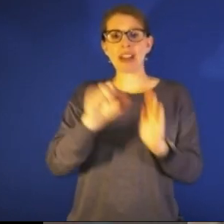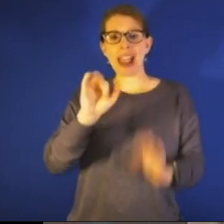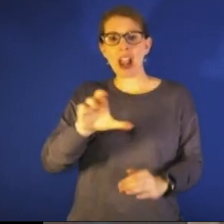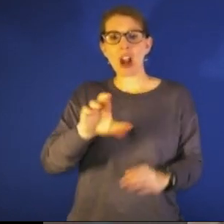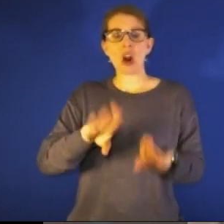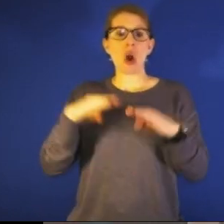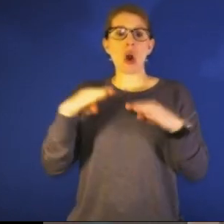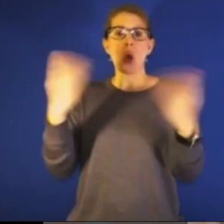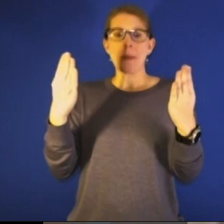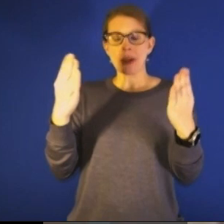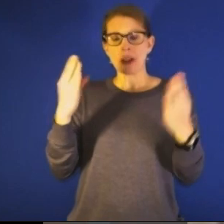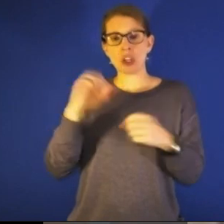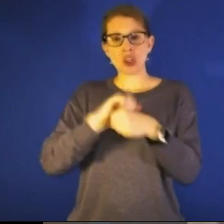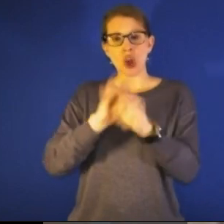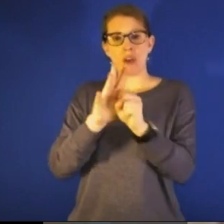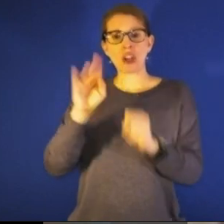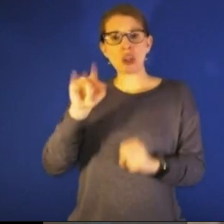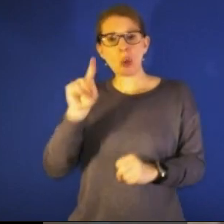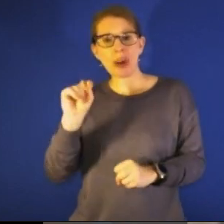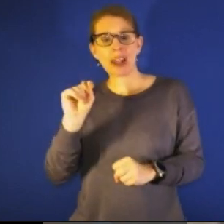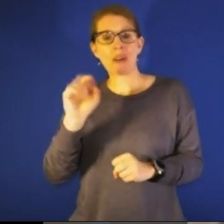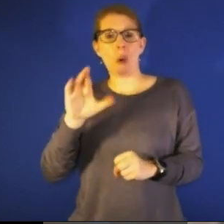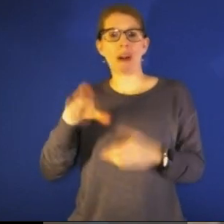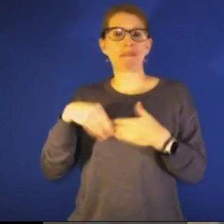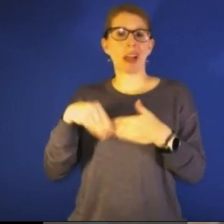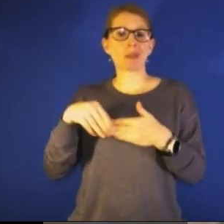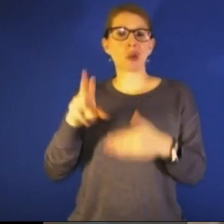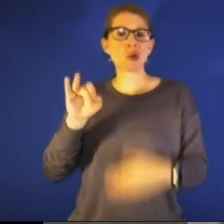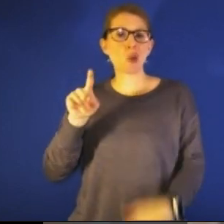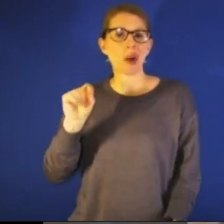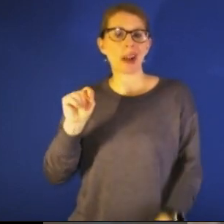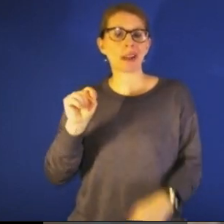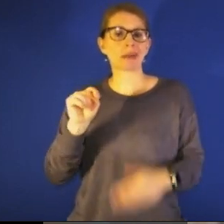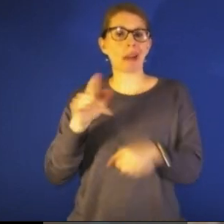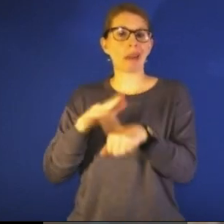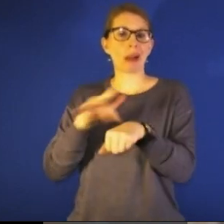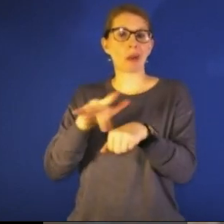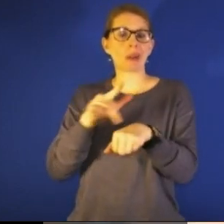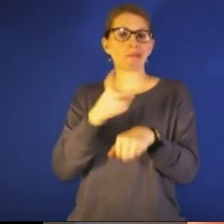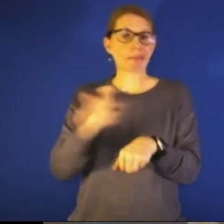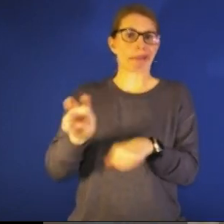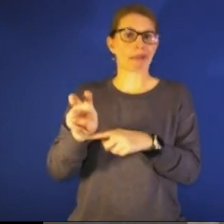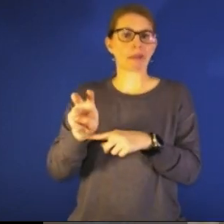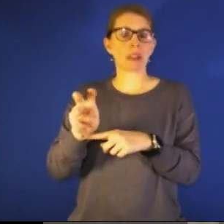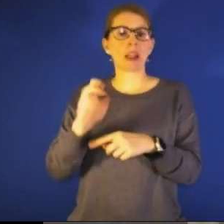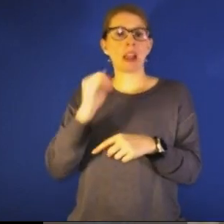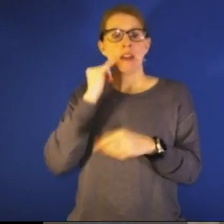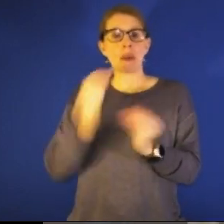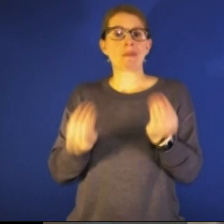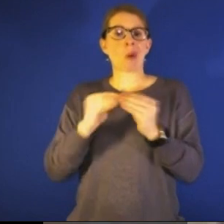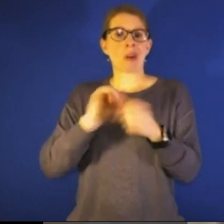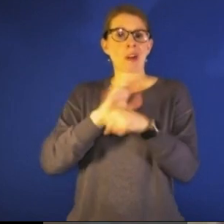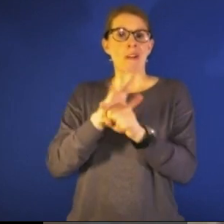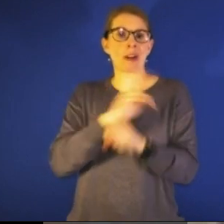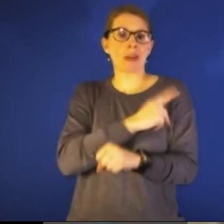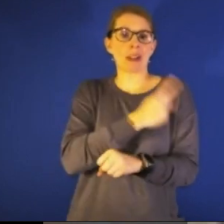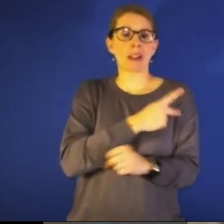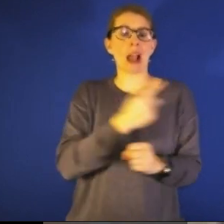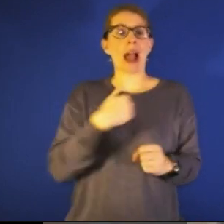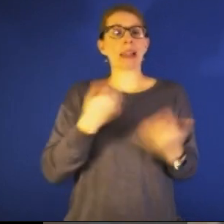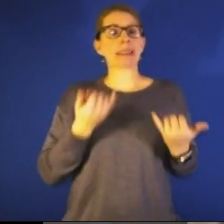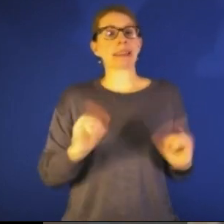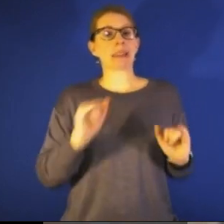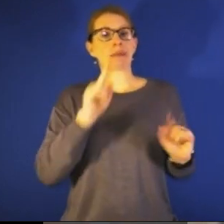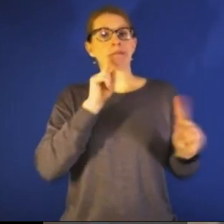unit, or other flex units. So I think it's important to report out that number because it is still impacting our